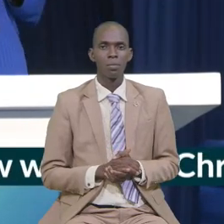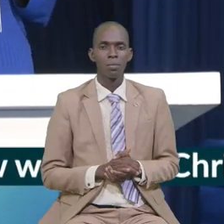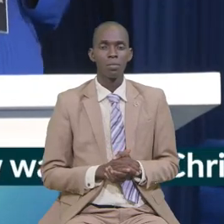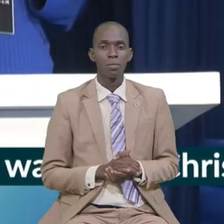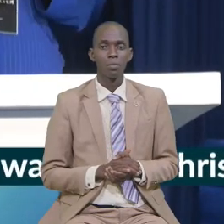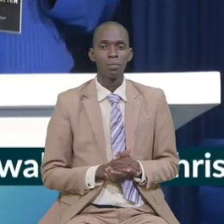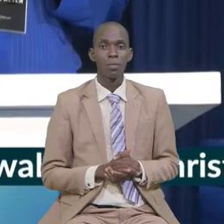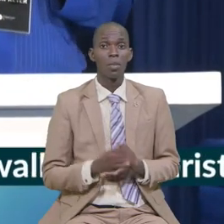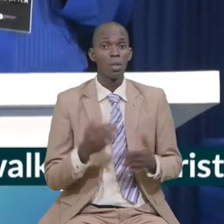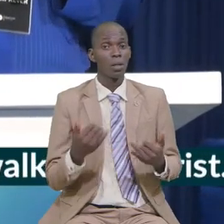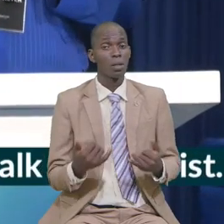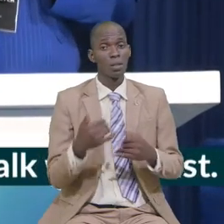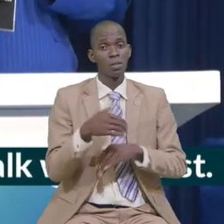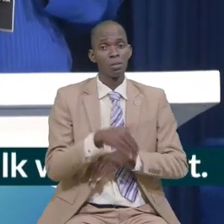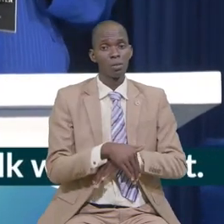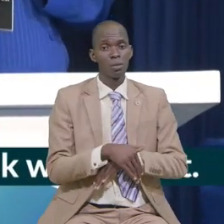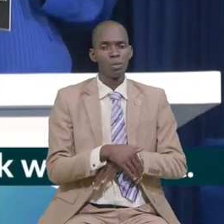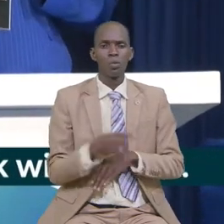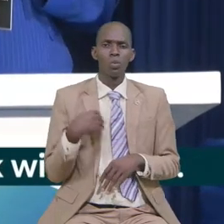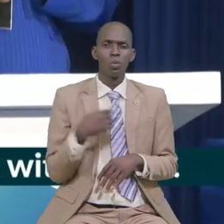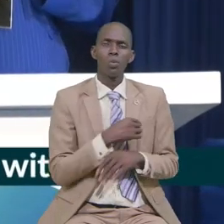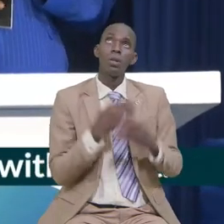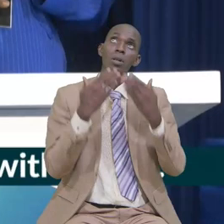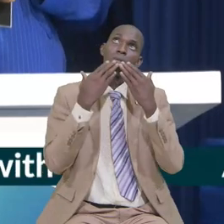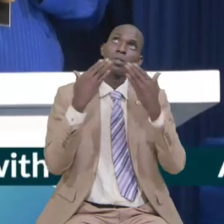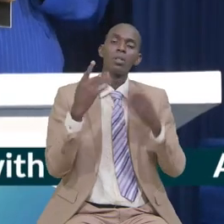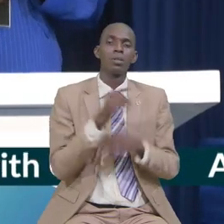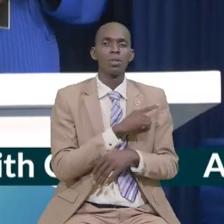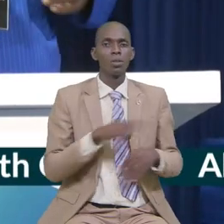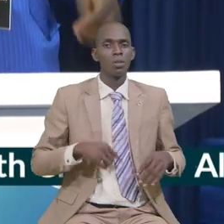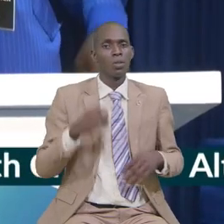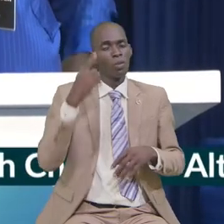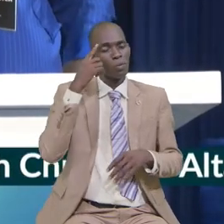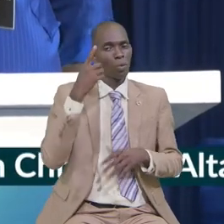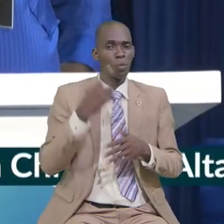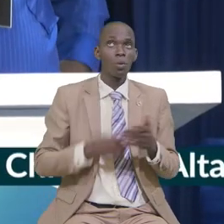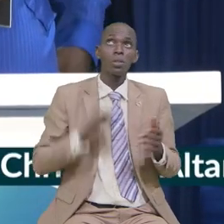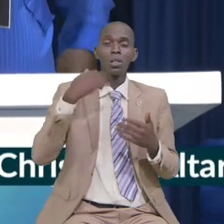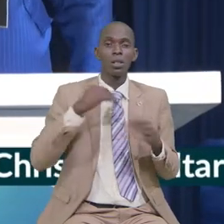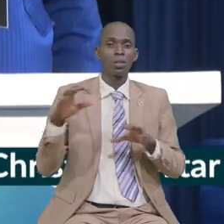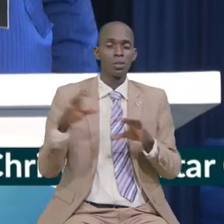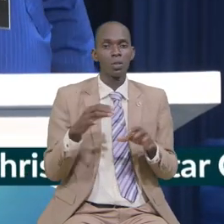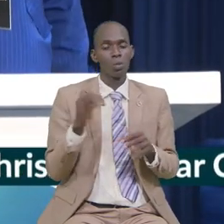Tonight, we thank the Lord for what he has done. You have responded to the heavenly call.